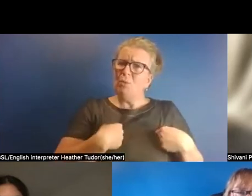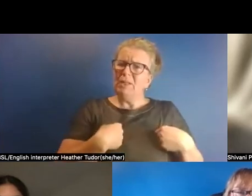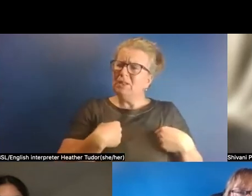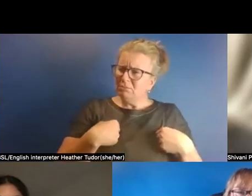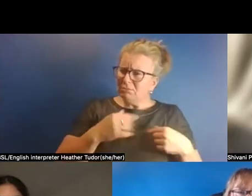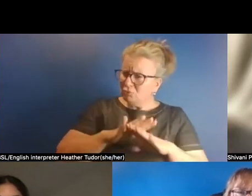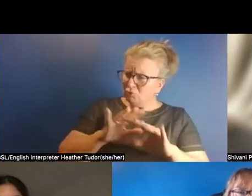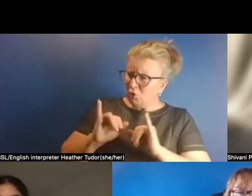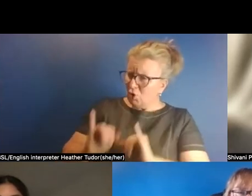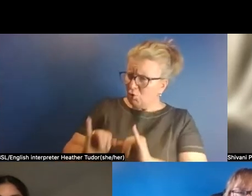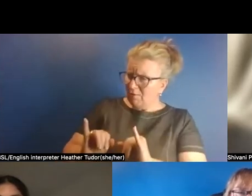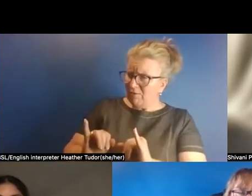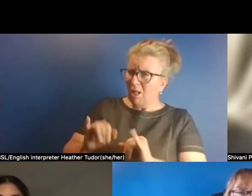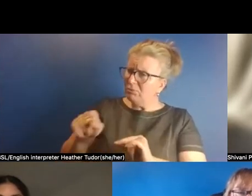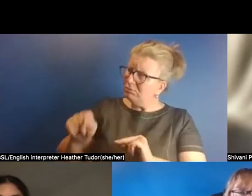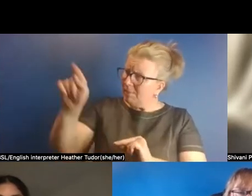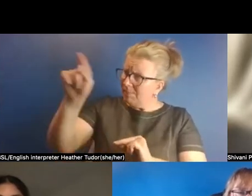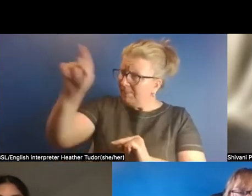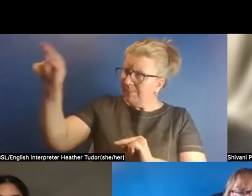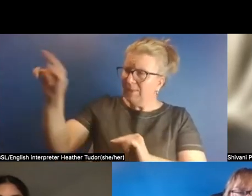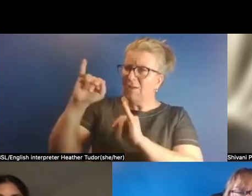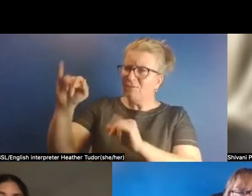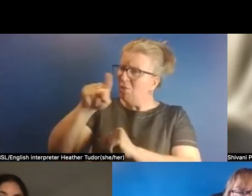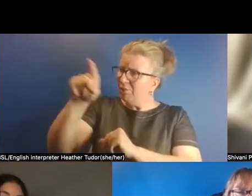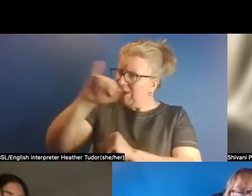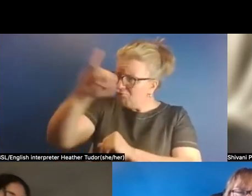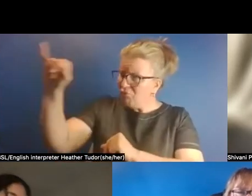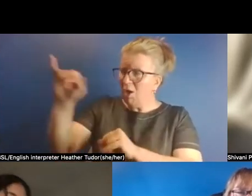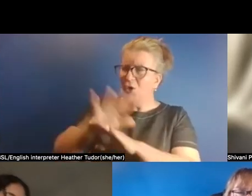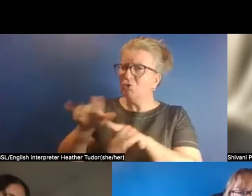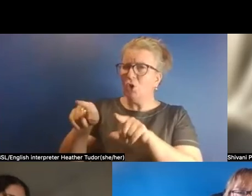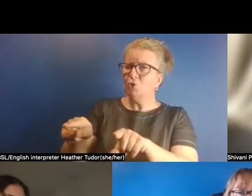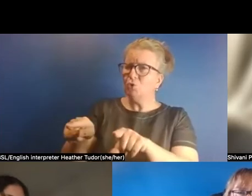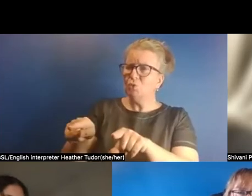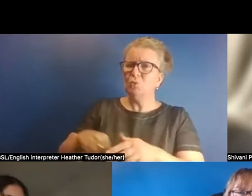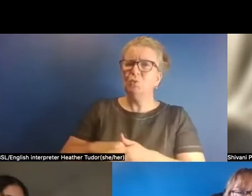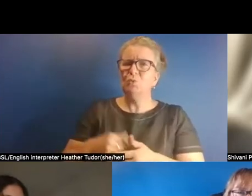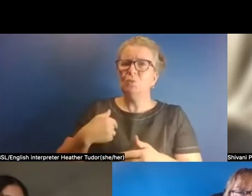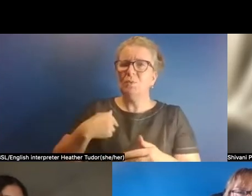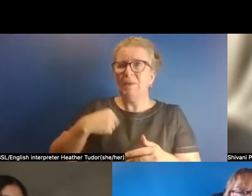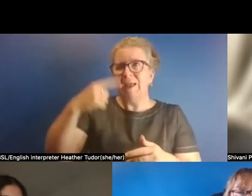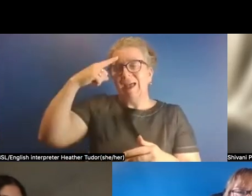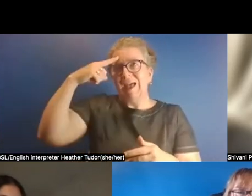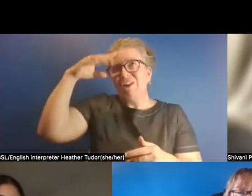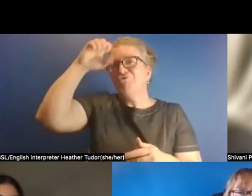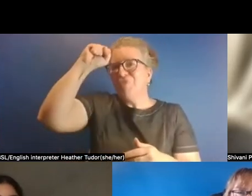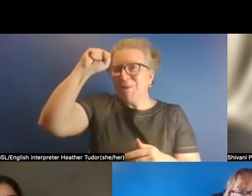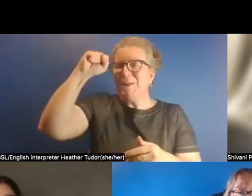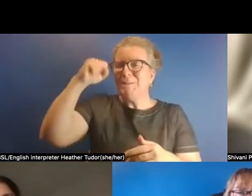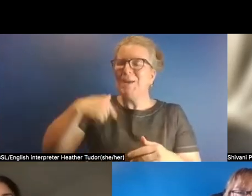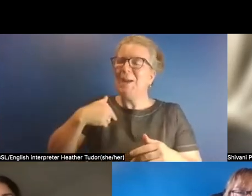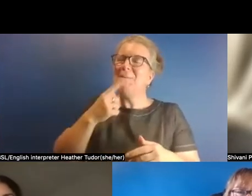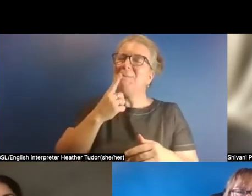they are the one who are wrong and not you. And I remember, like, as this pink dress, which was so